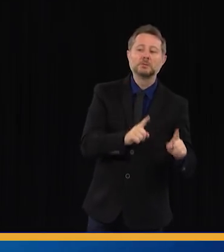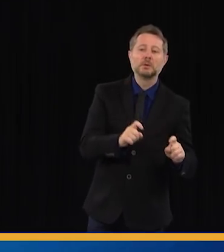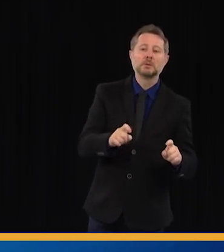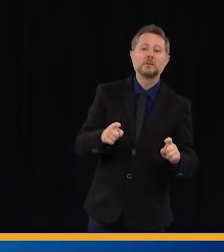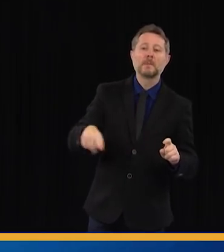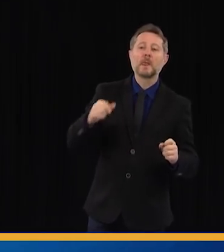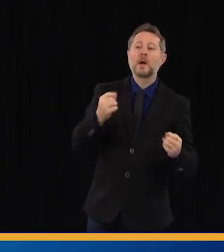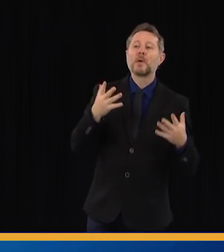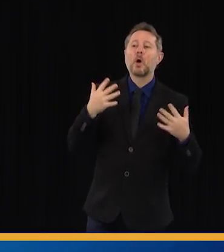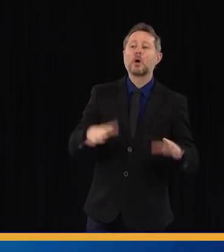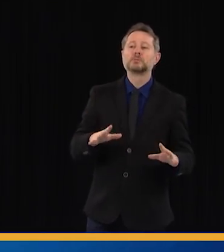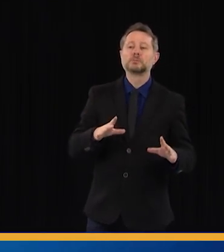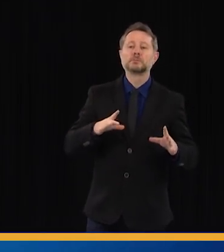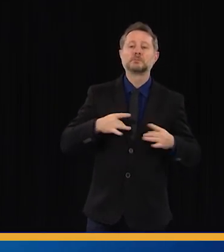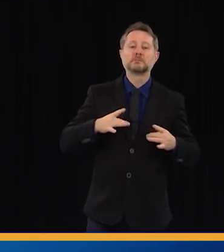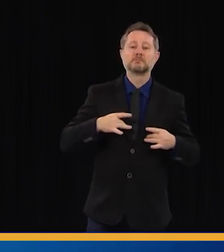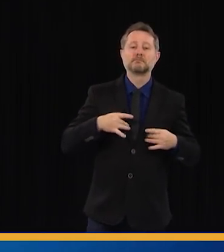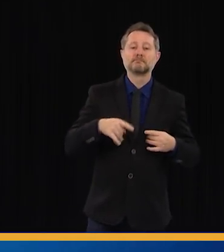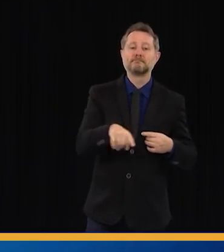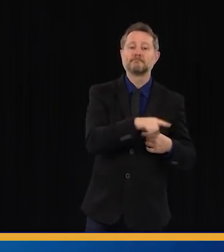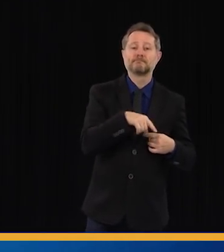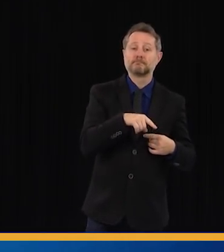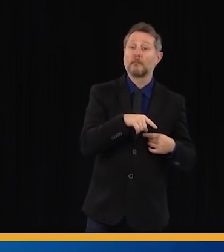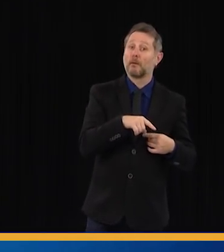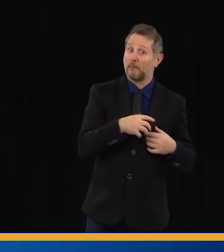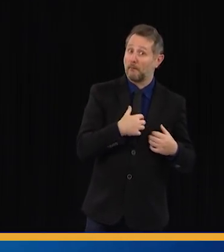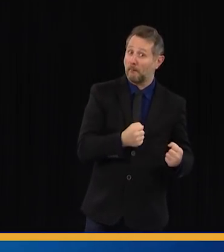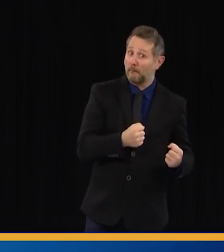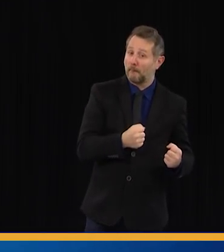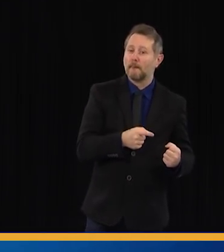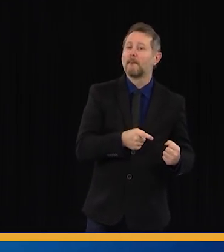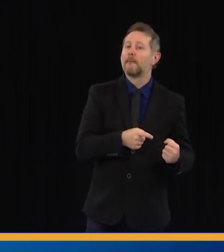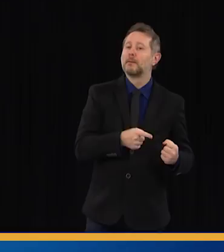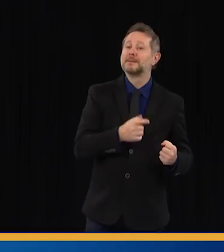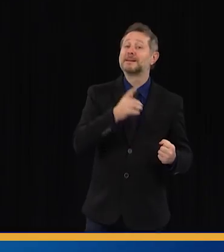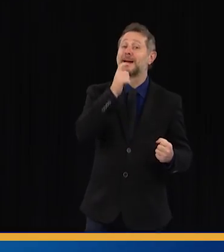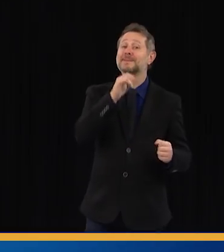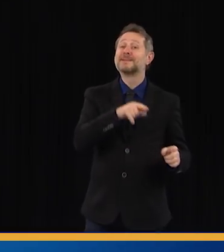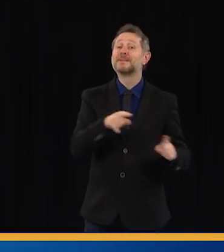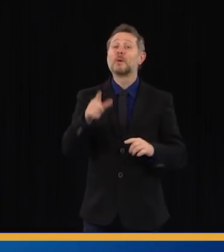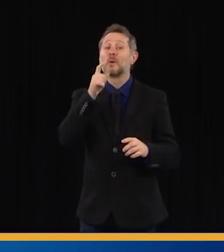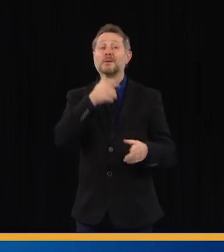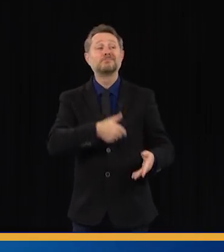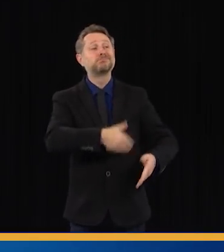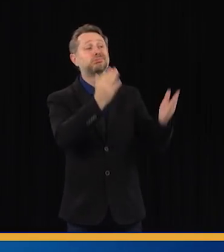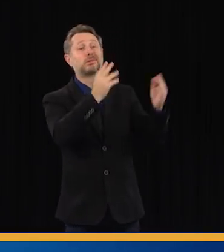rate. The meter is those daily hospitalization rates.